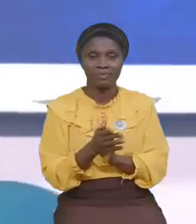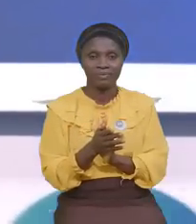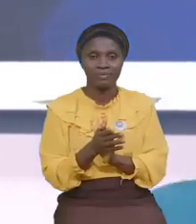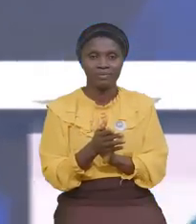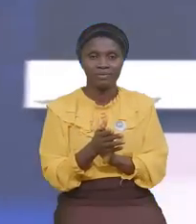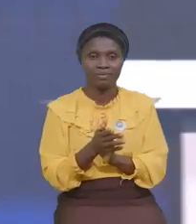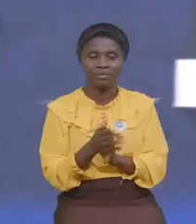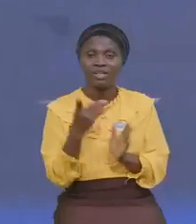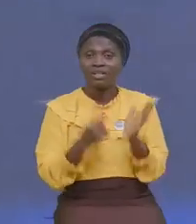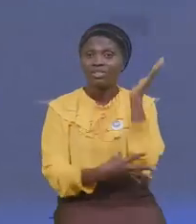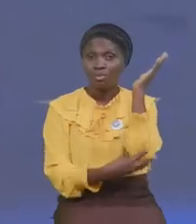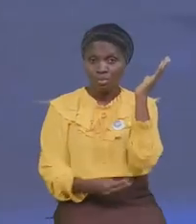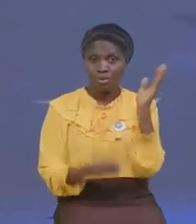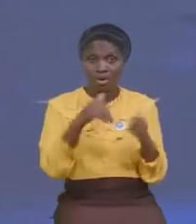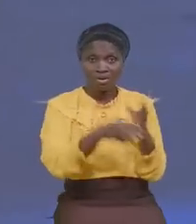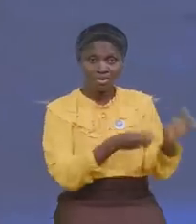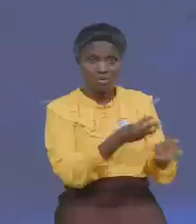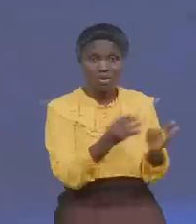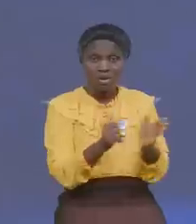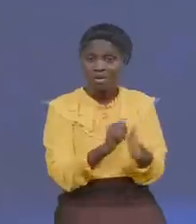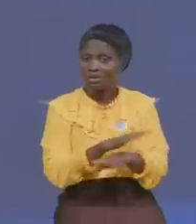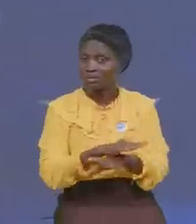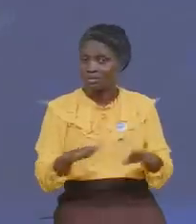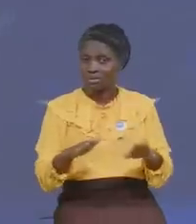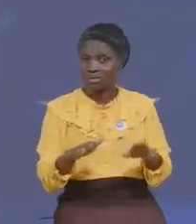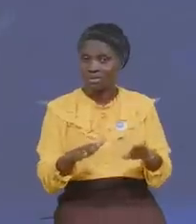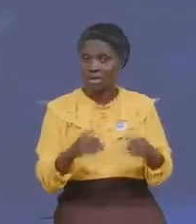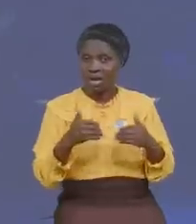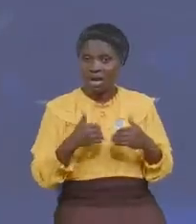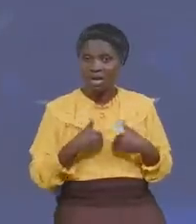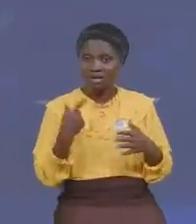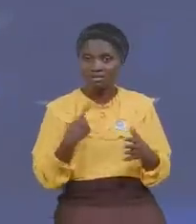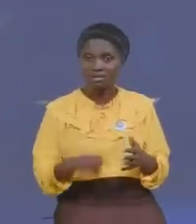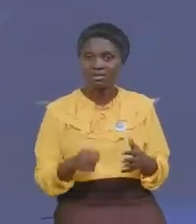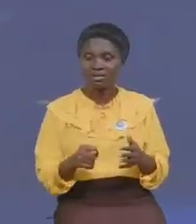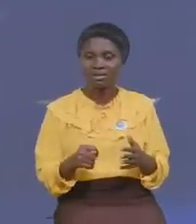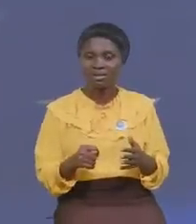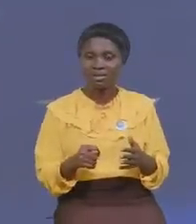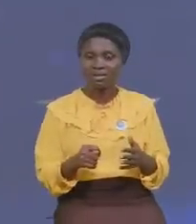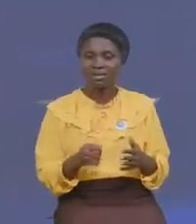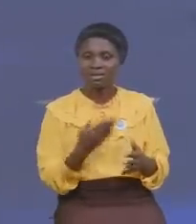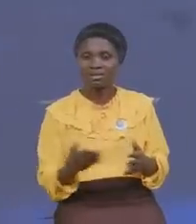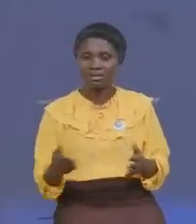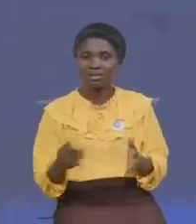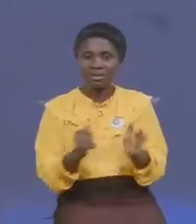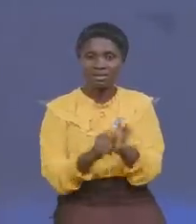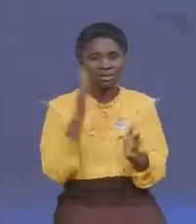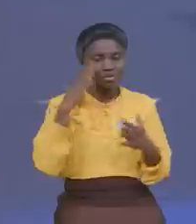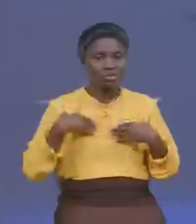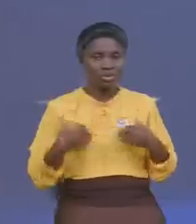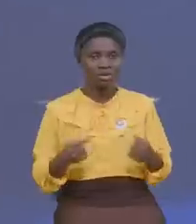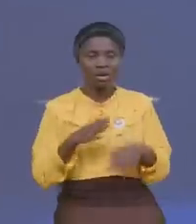The poor is the one that does not have the healing stream that will heal all